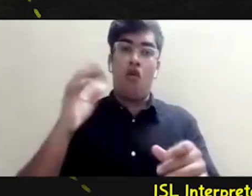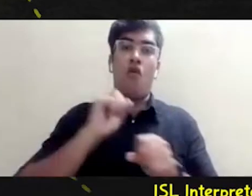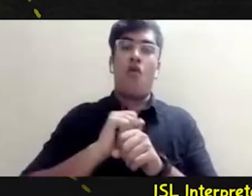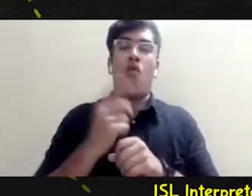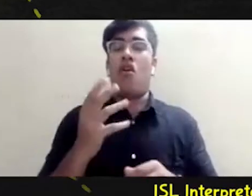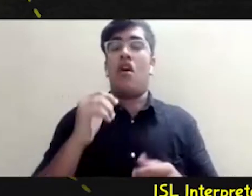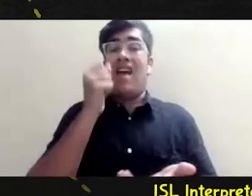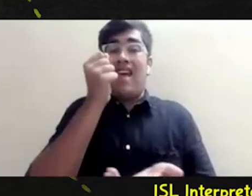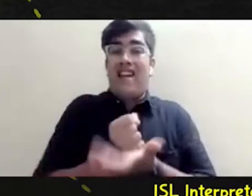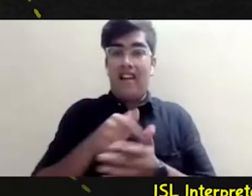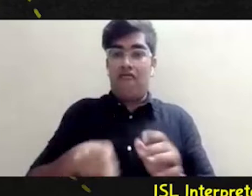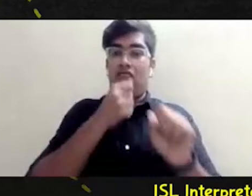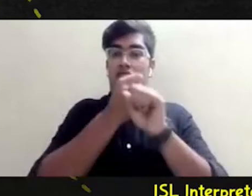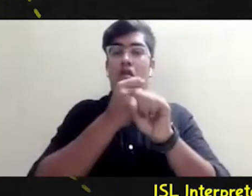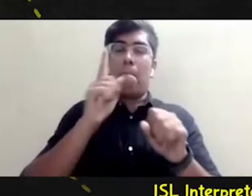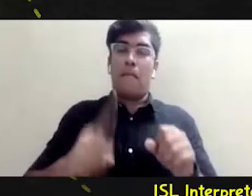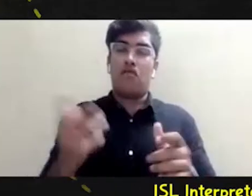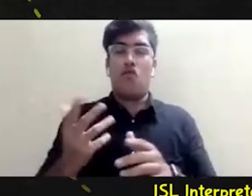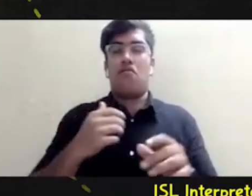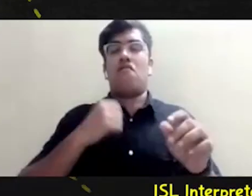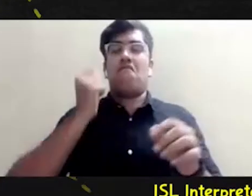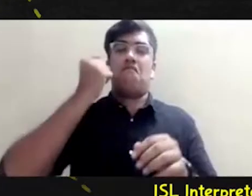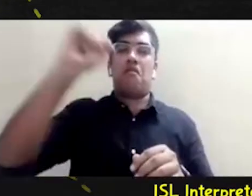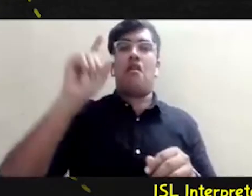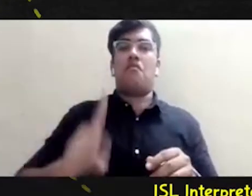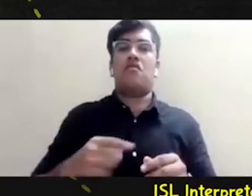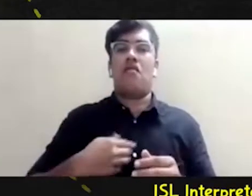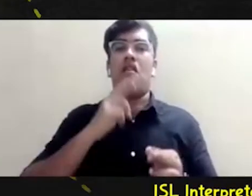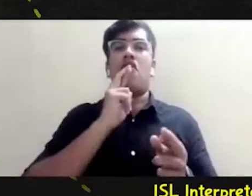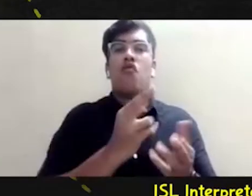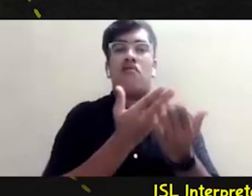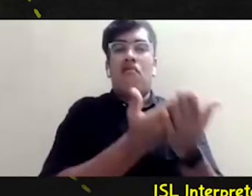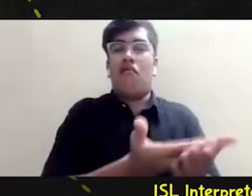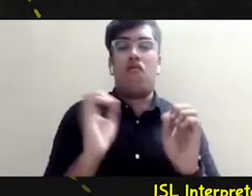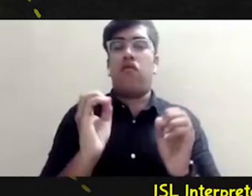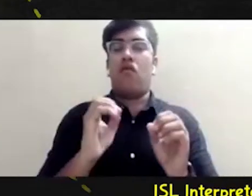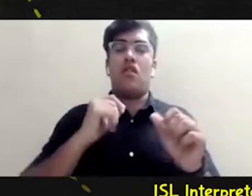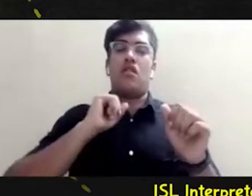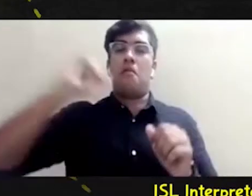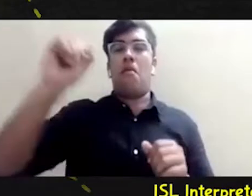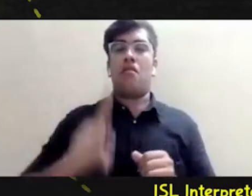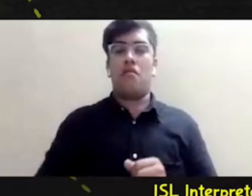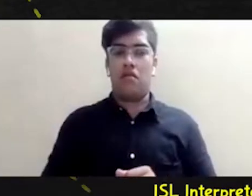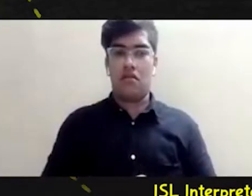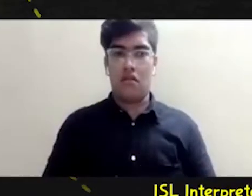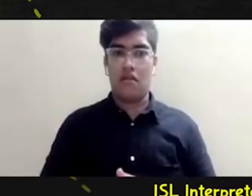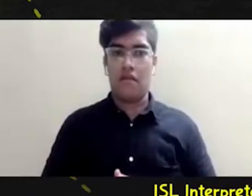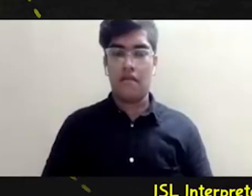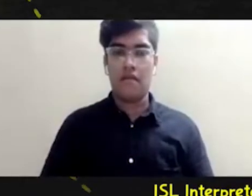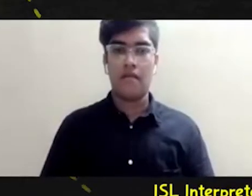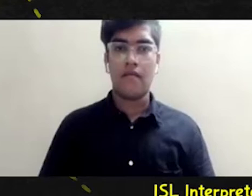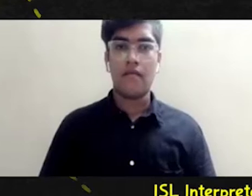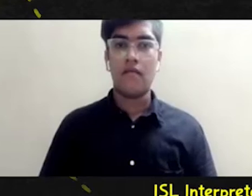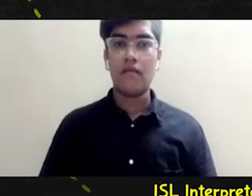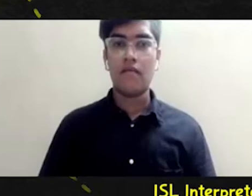can never be a request, but has to be a demand. The more we'll realize that allyship is what will get accountability measures to actually